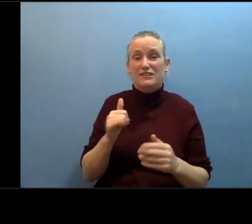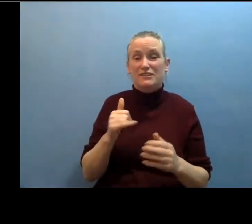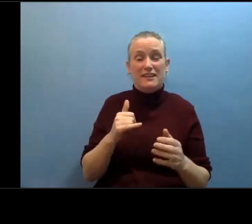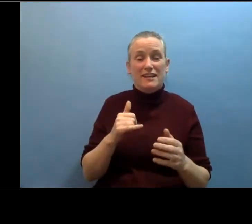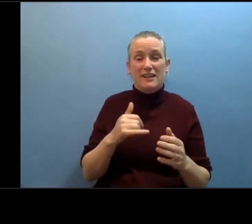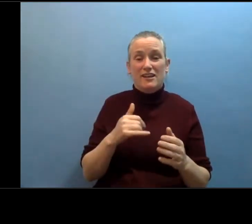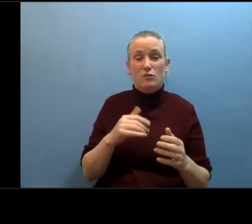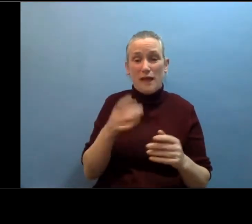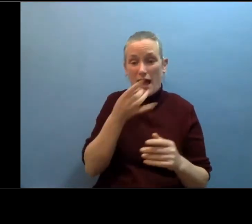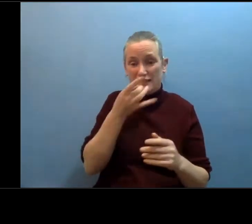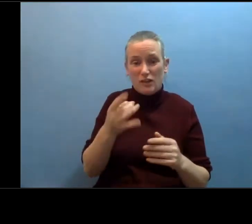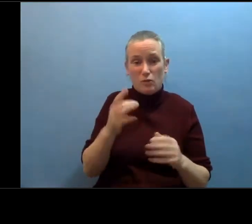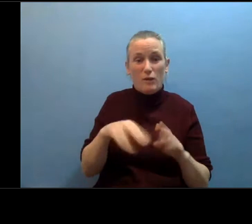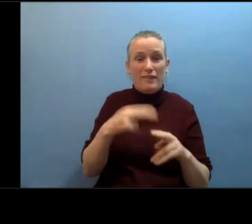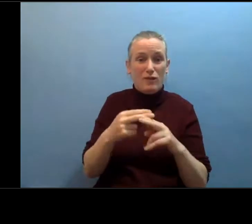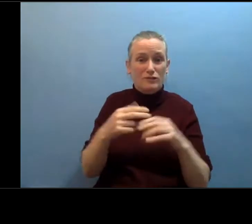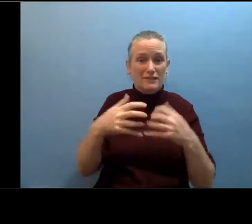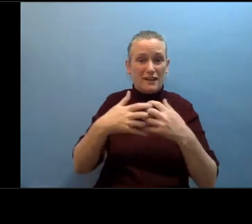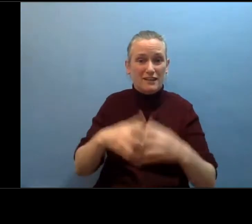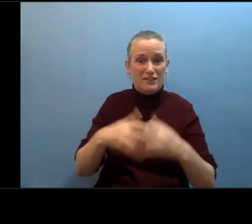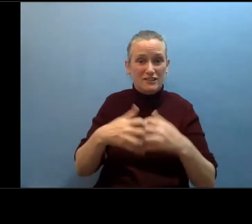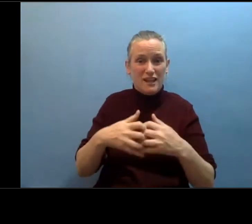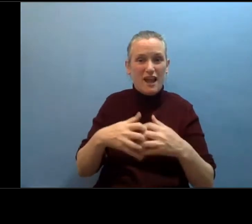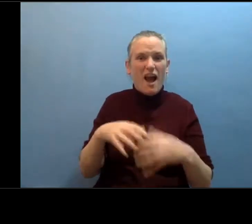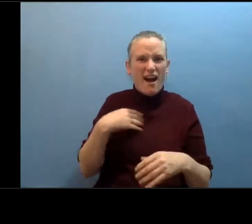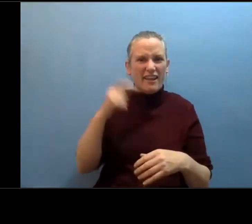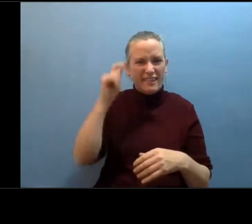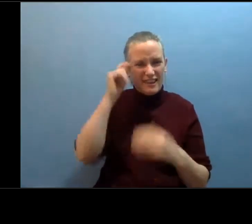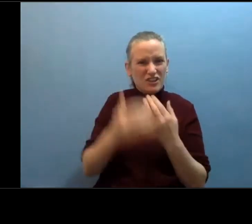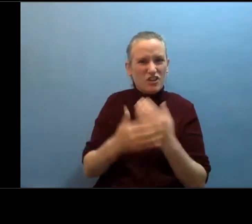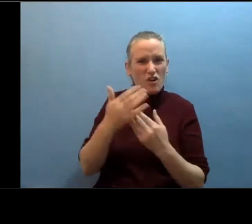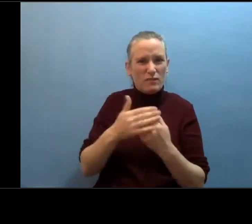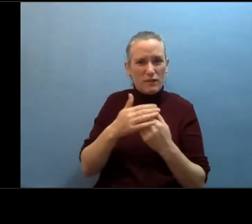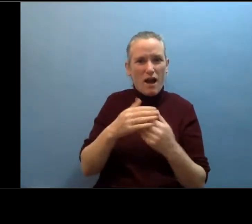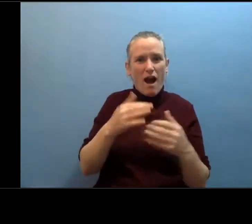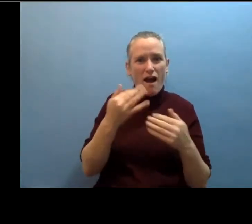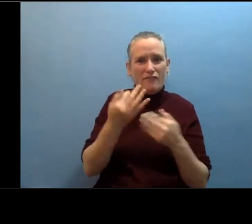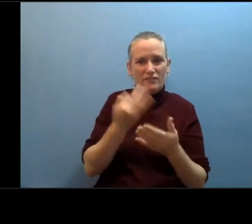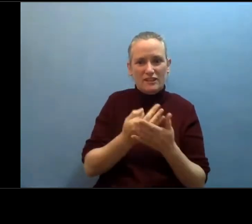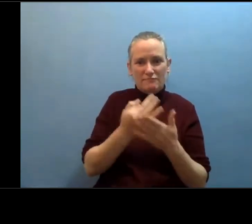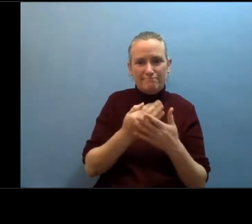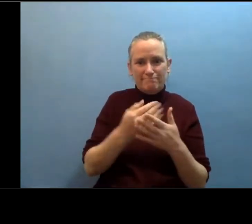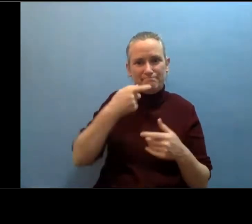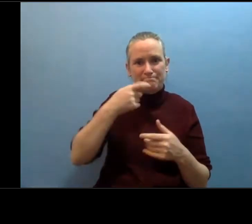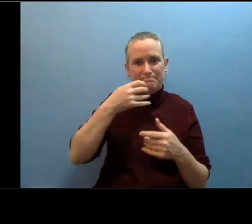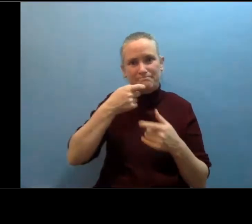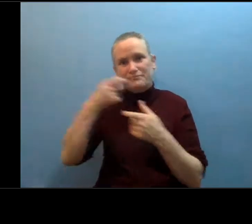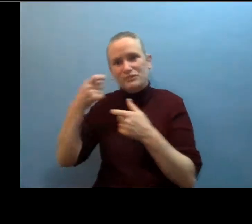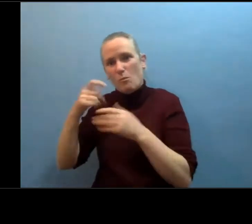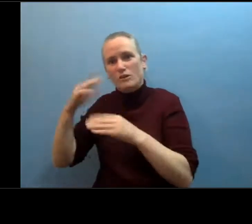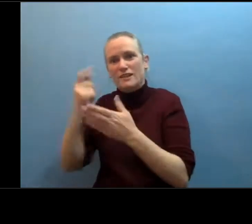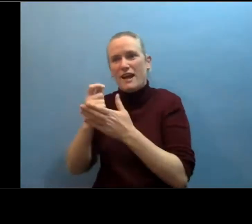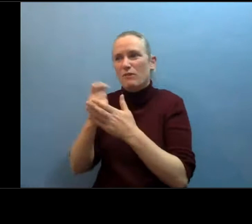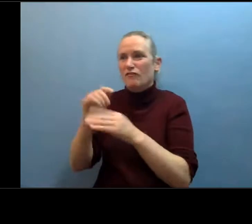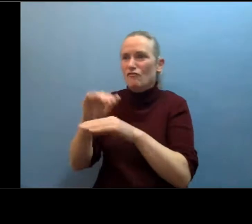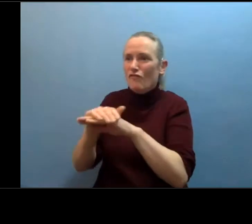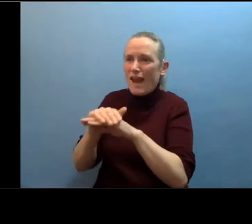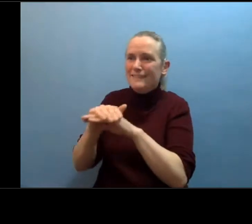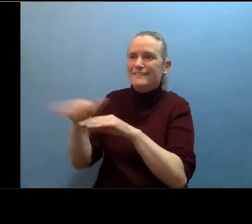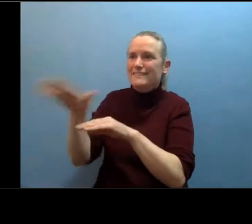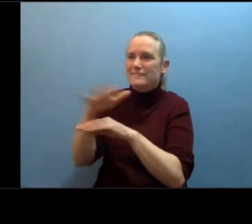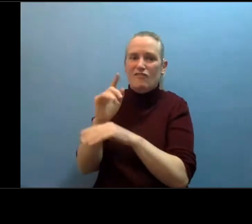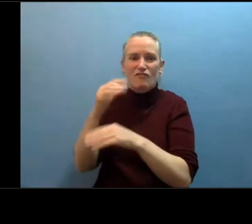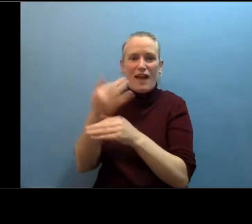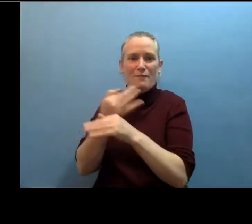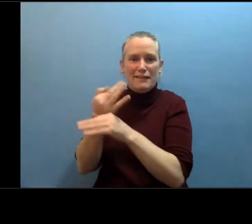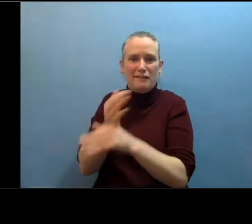that I think young people are often drawn to spending more time with their friends and less time with their family as they get older. I think being really clear,